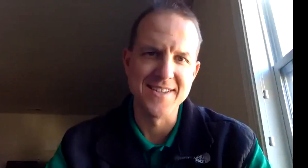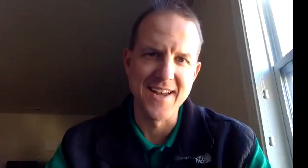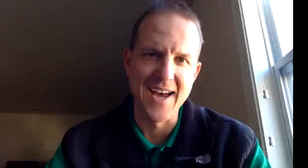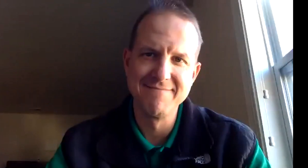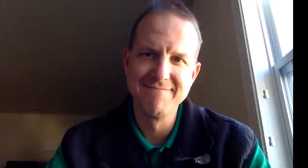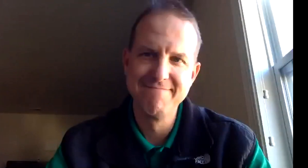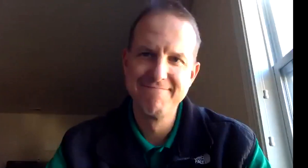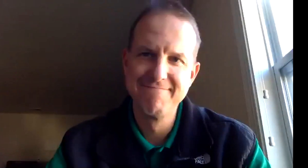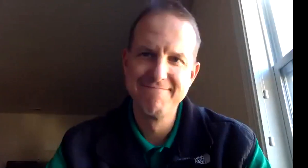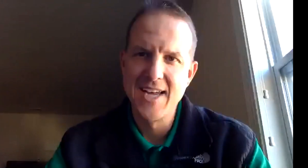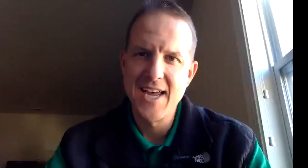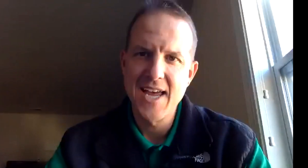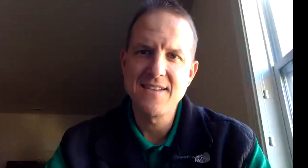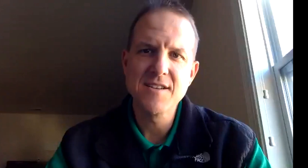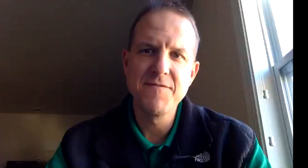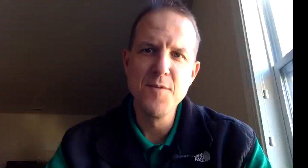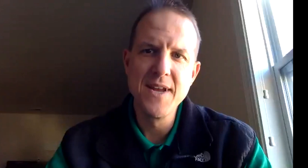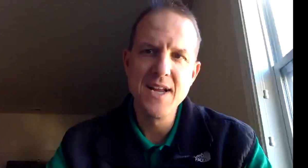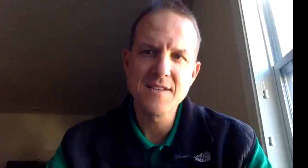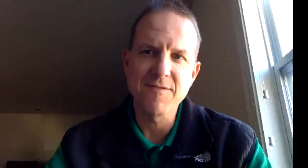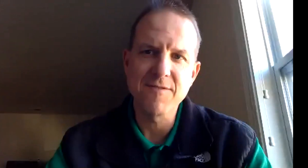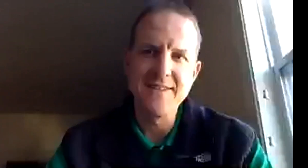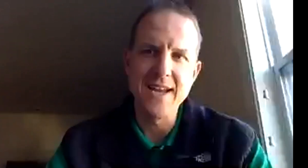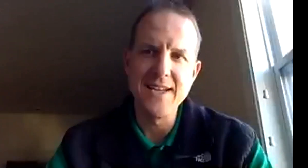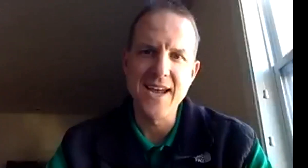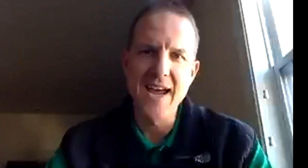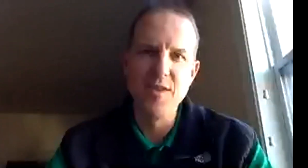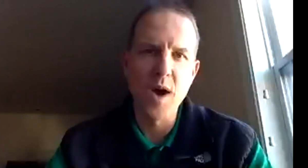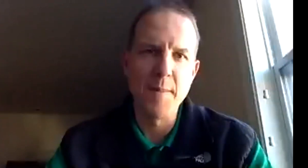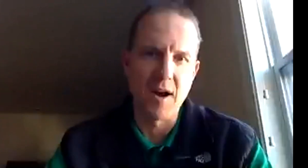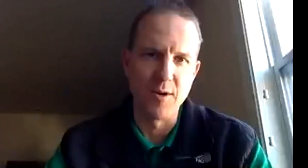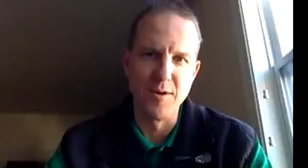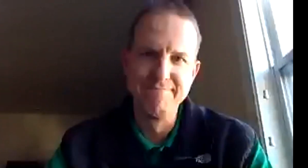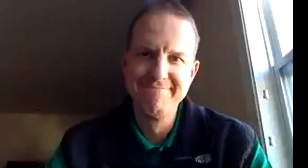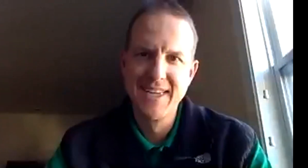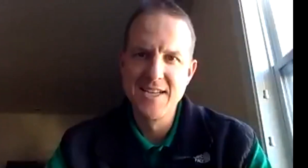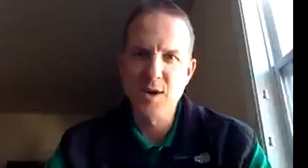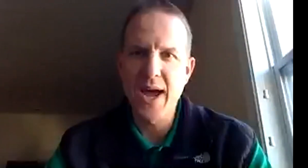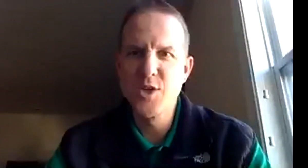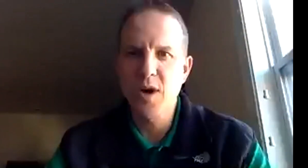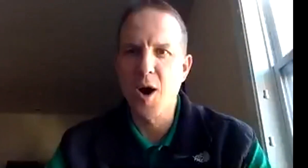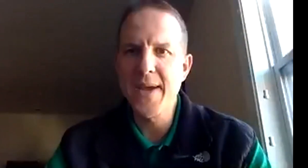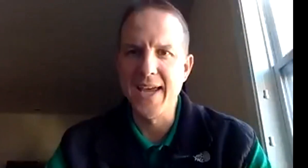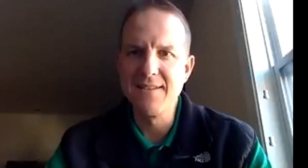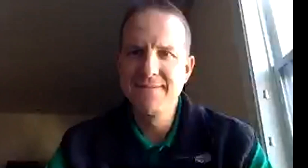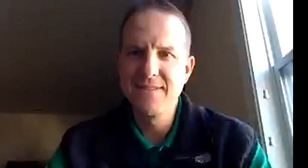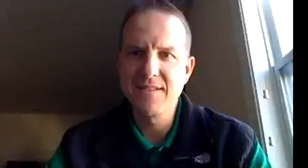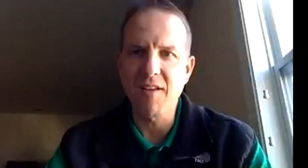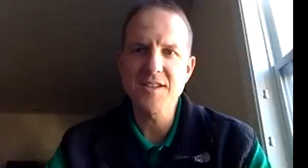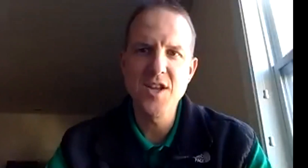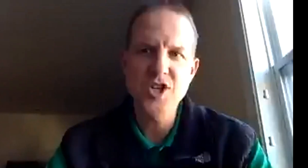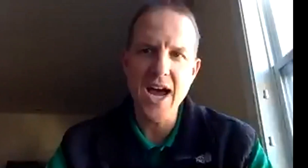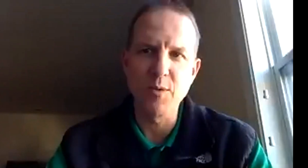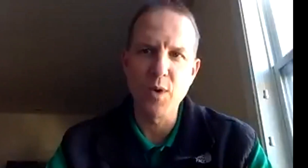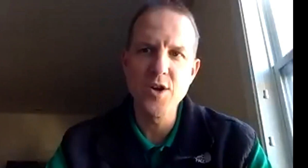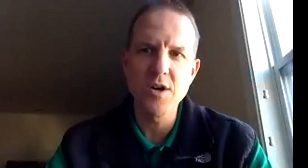us today. It takes a few minutes for all the attendees to enter the webinar room. So as you are coming in, tell